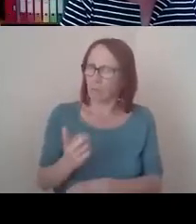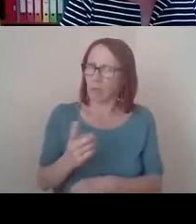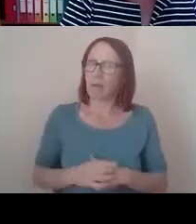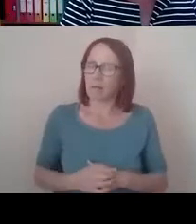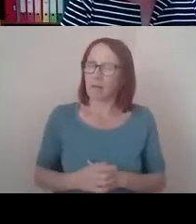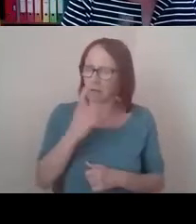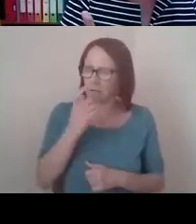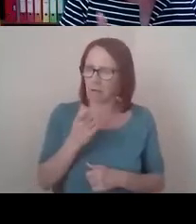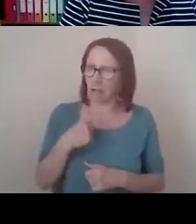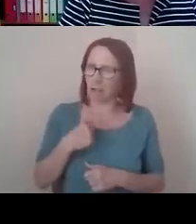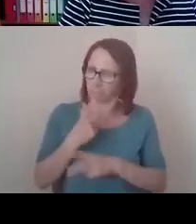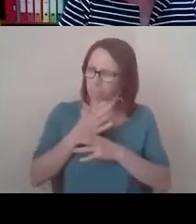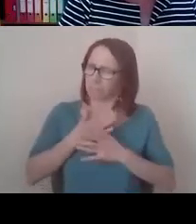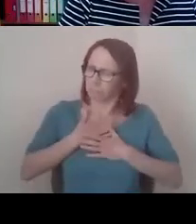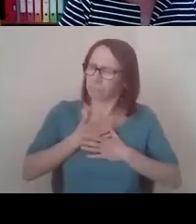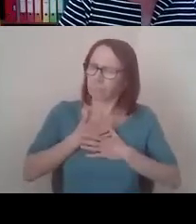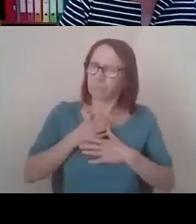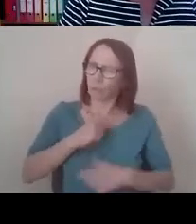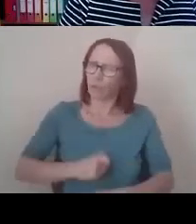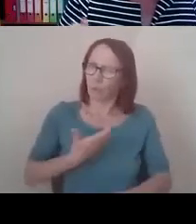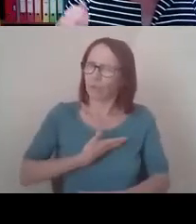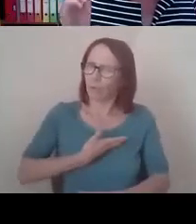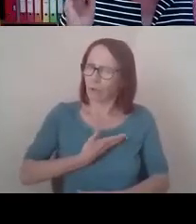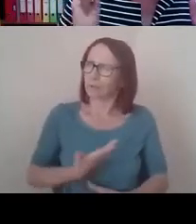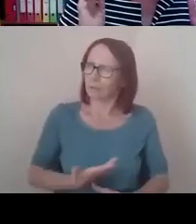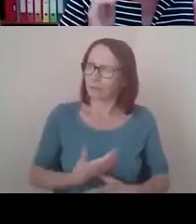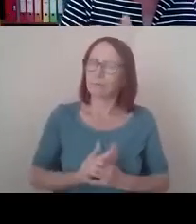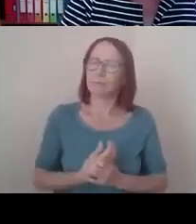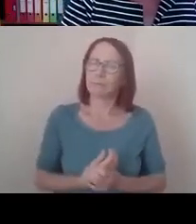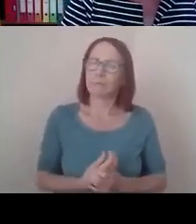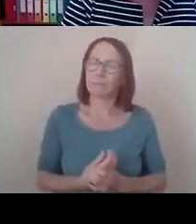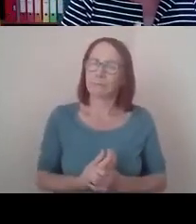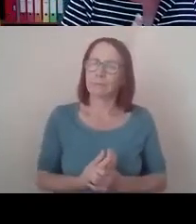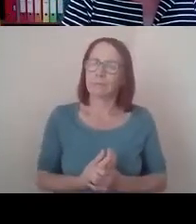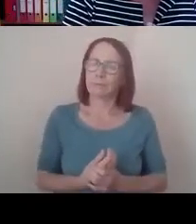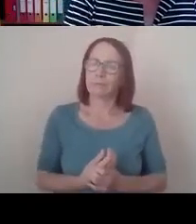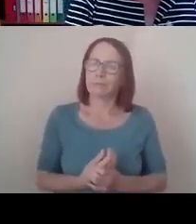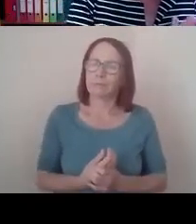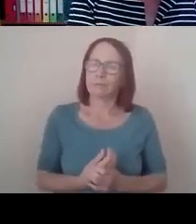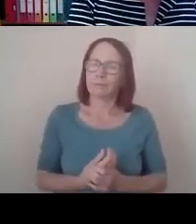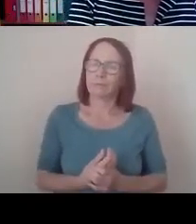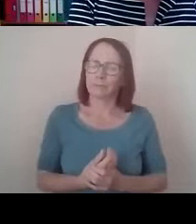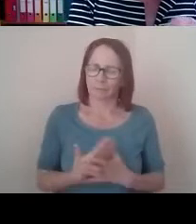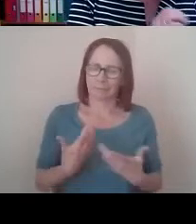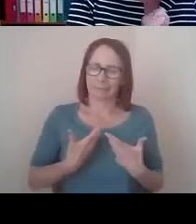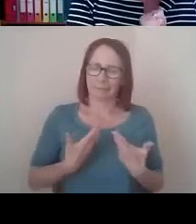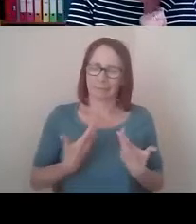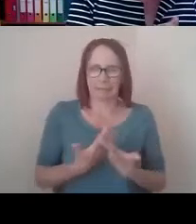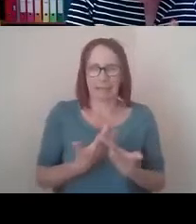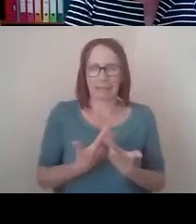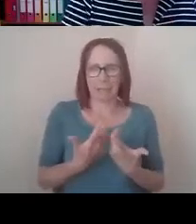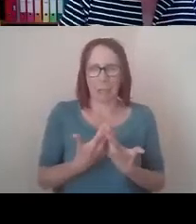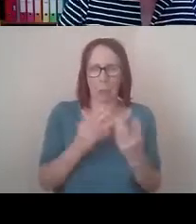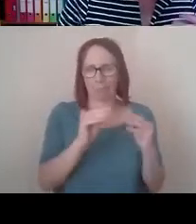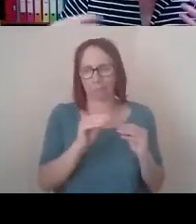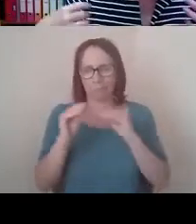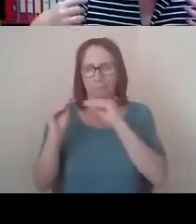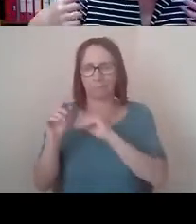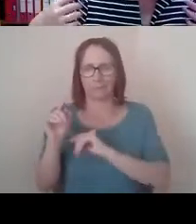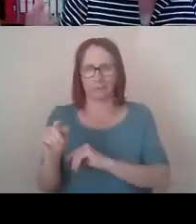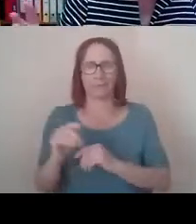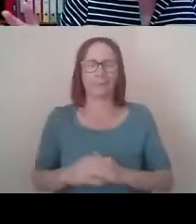I care about human rights. I know about that. So that was how I moved on to that.